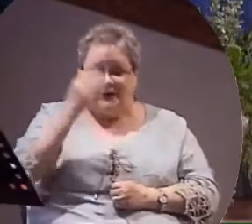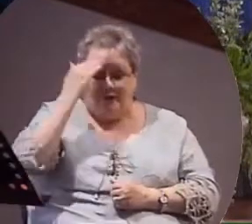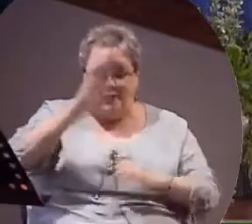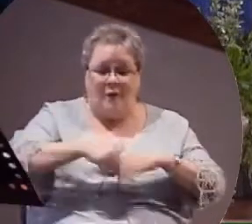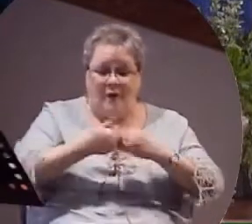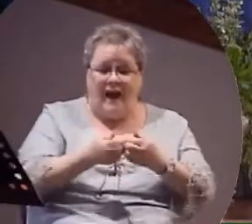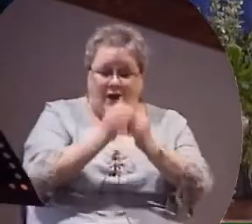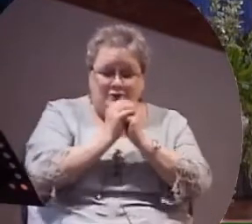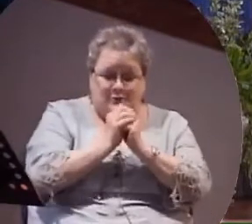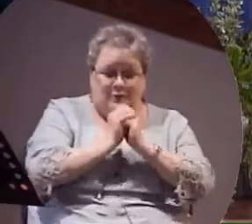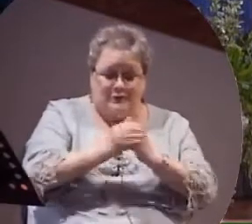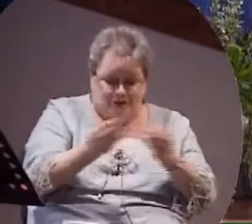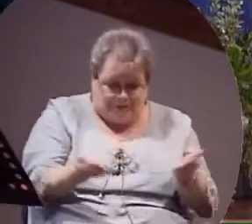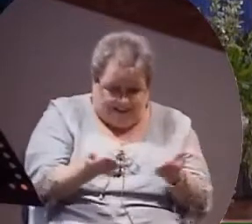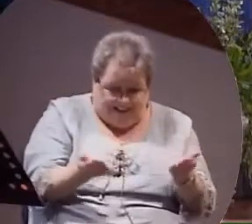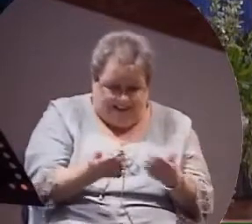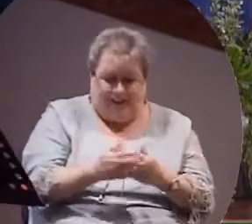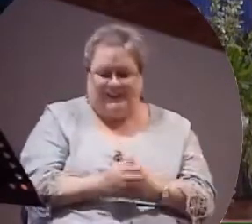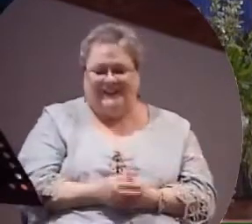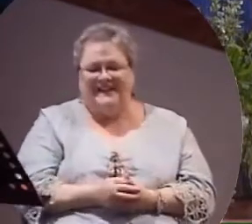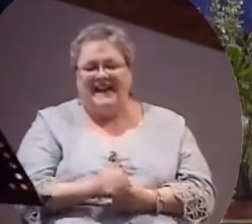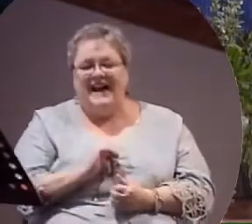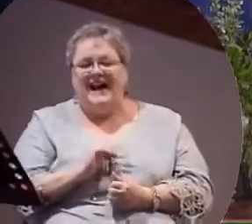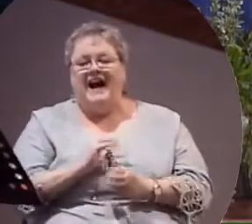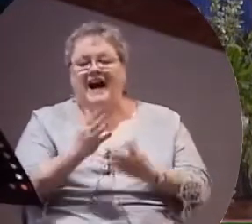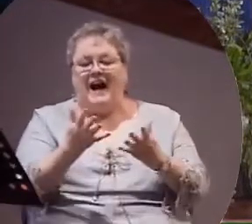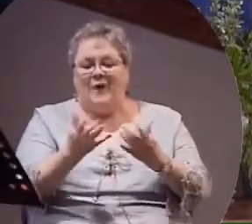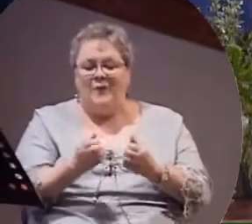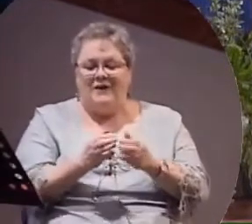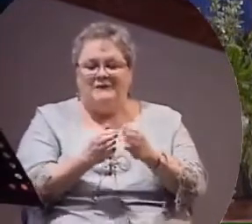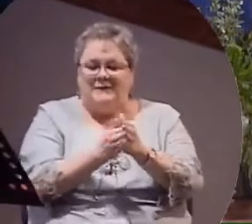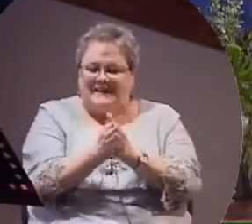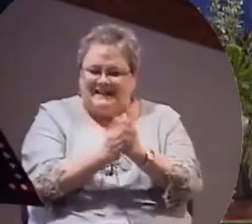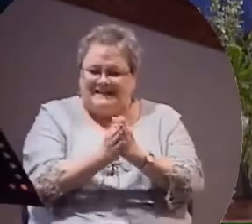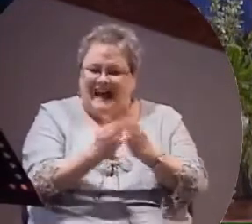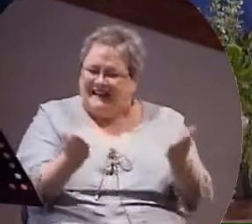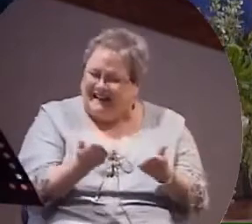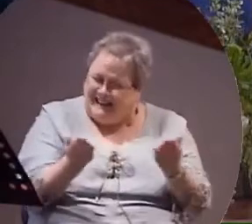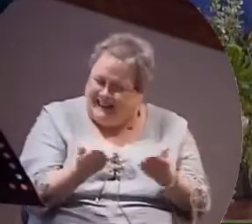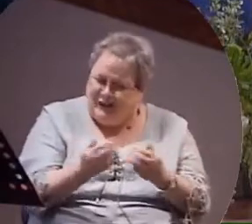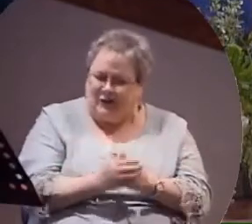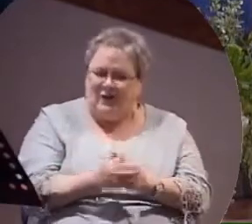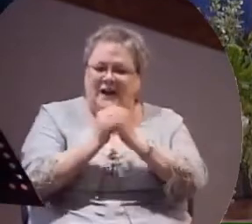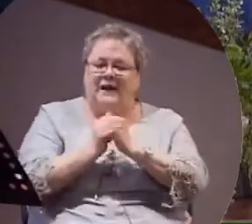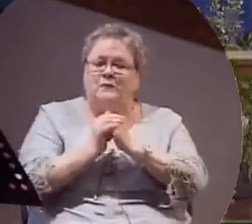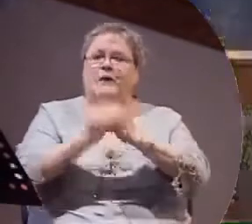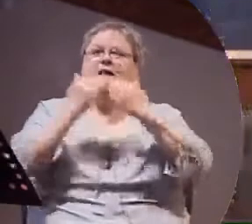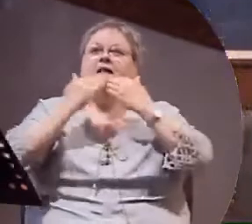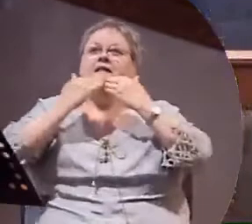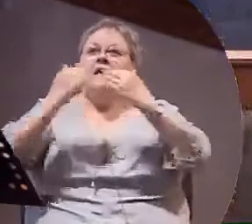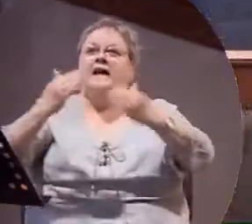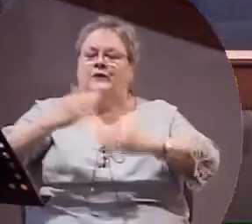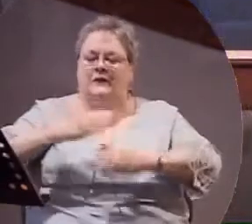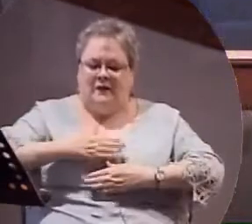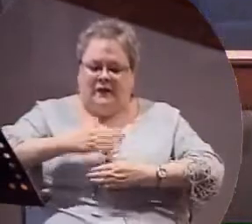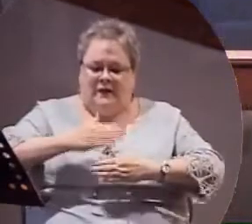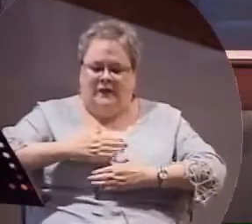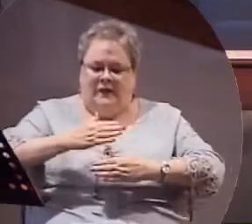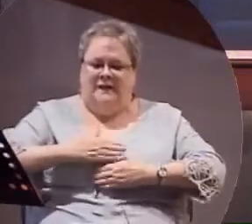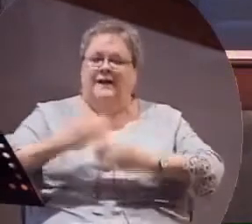want it to be new over there. I want to go ahead and get warmed up down here. Thank you. Thank